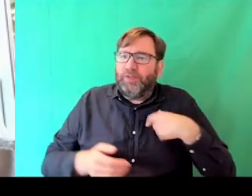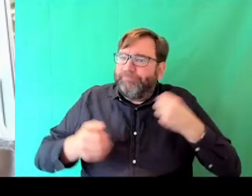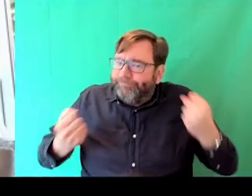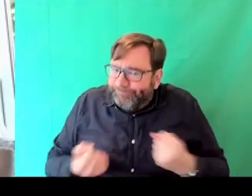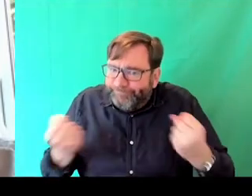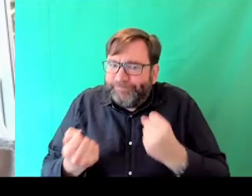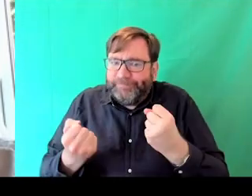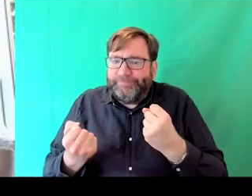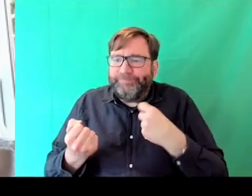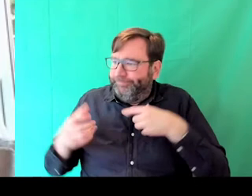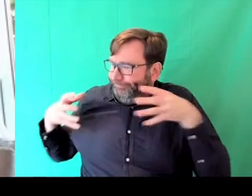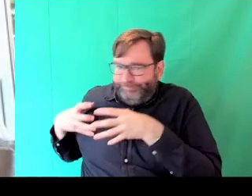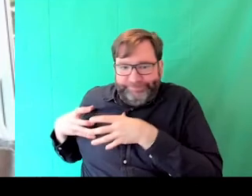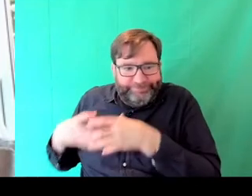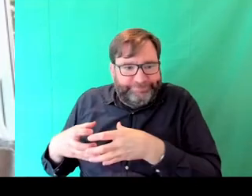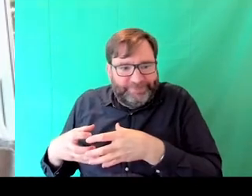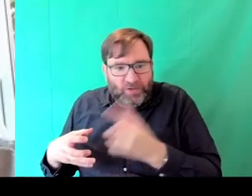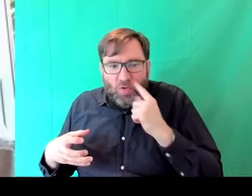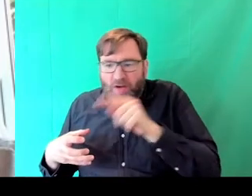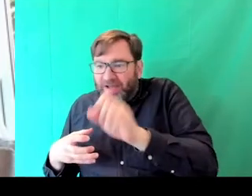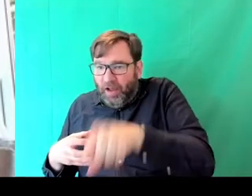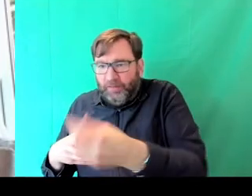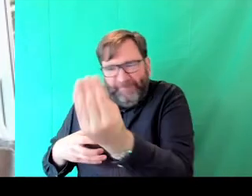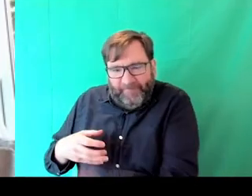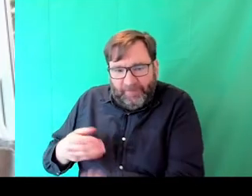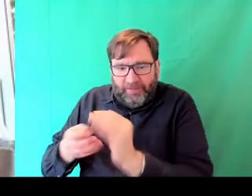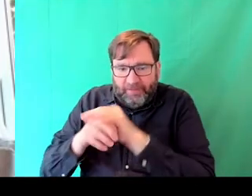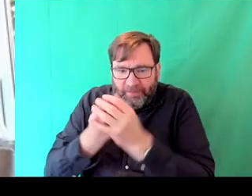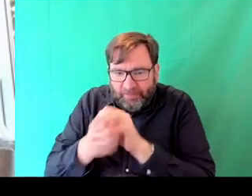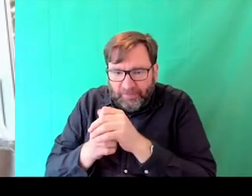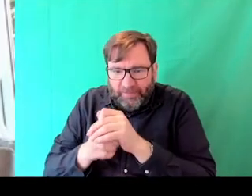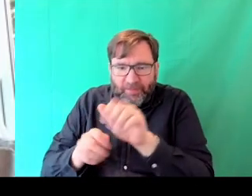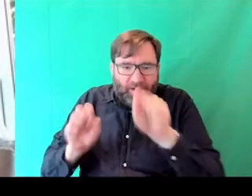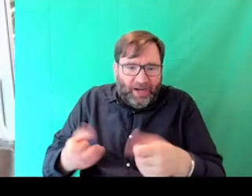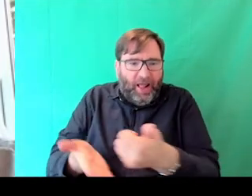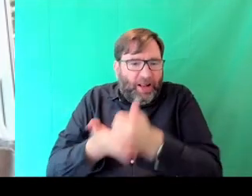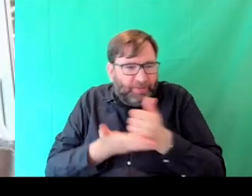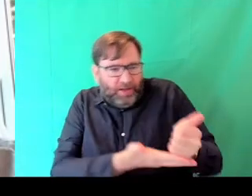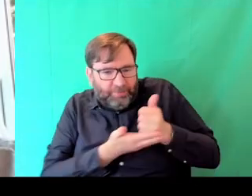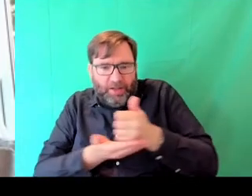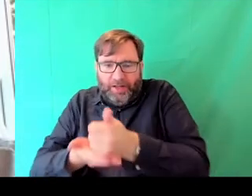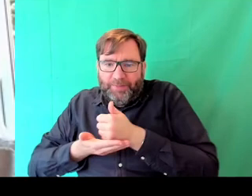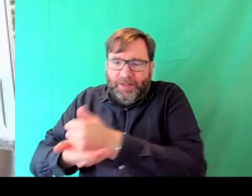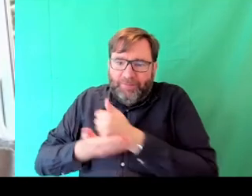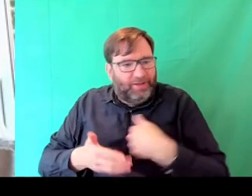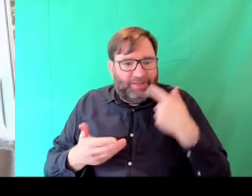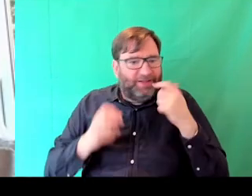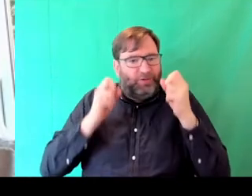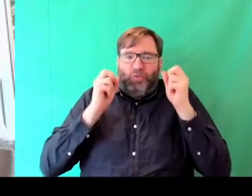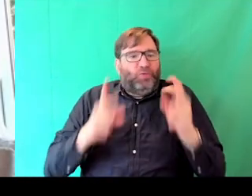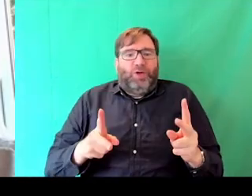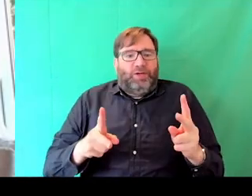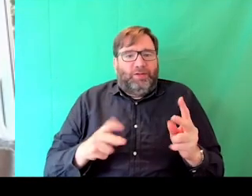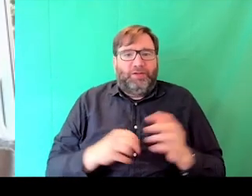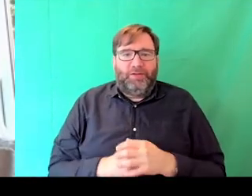it right and do the right thing to make your environments more accessible for people and have that opportunity to say, like, we're